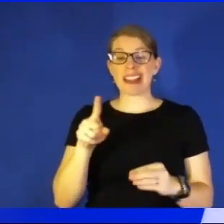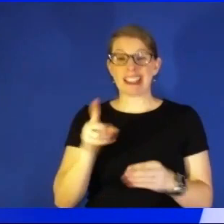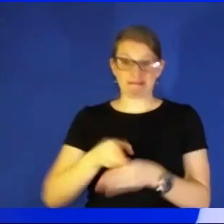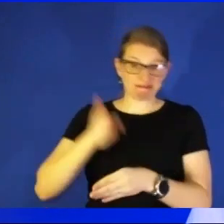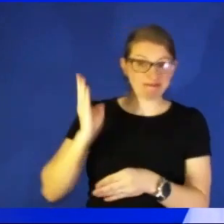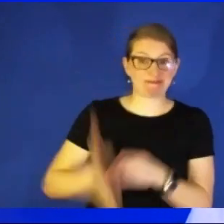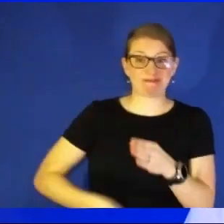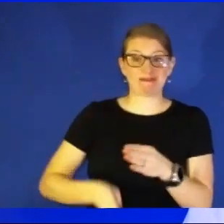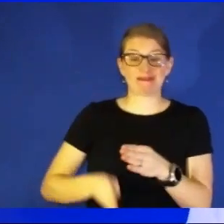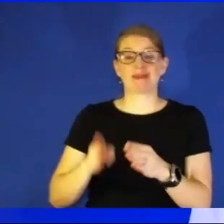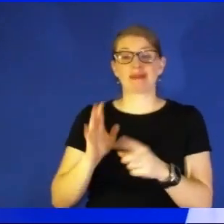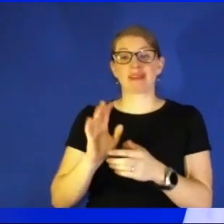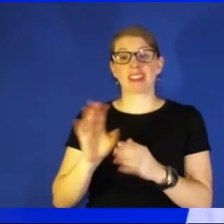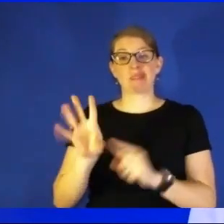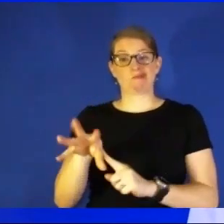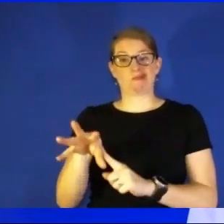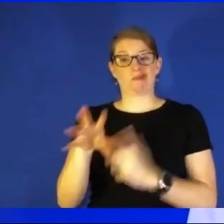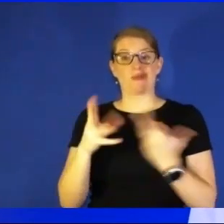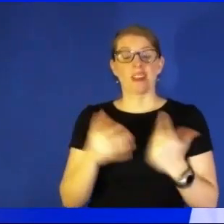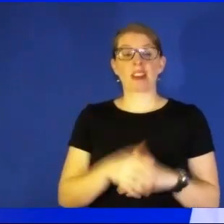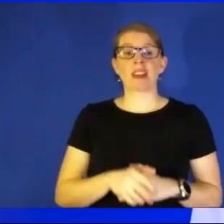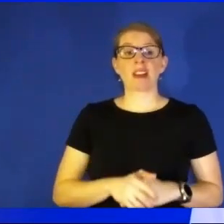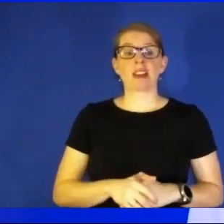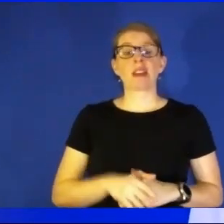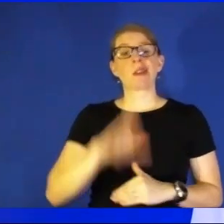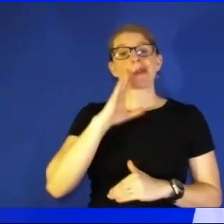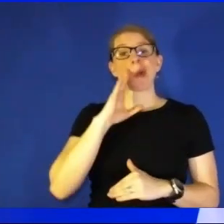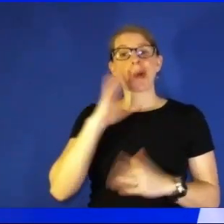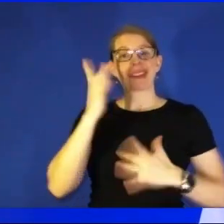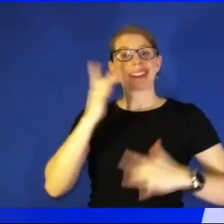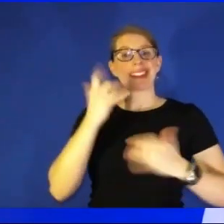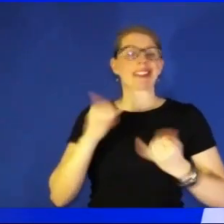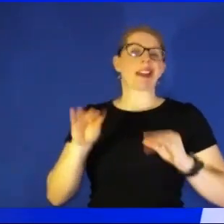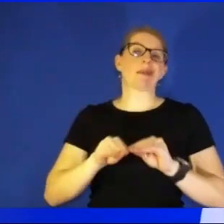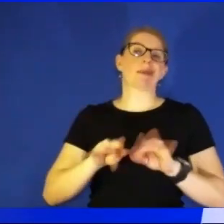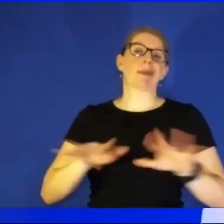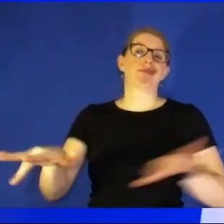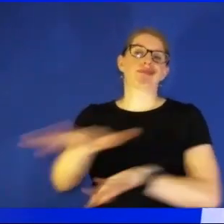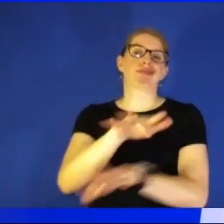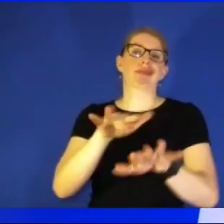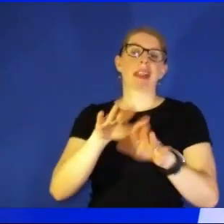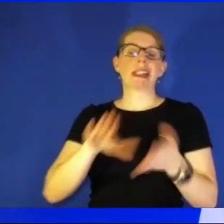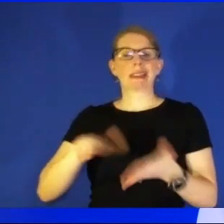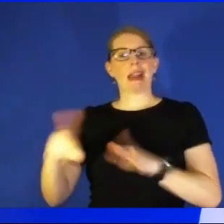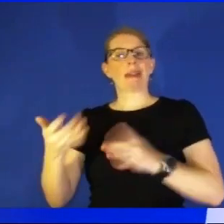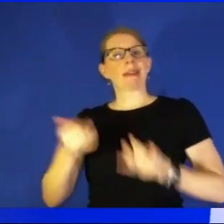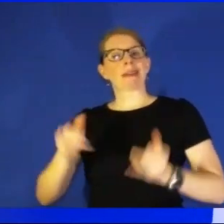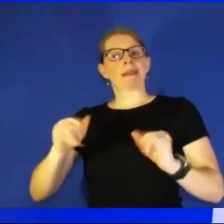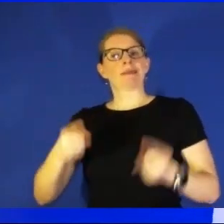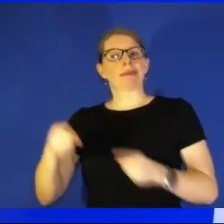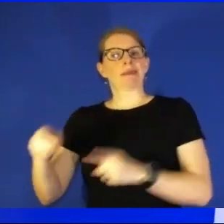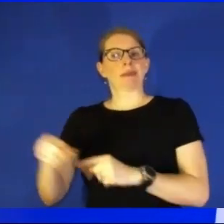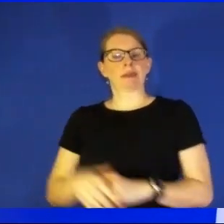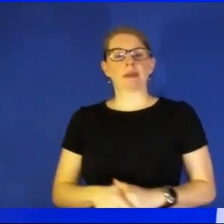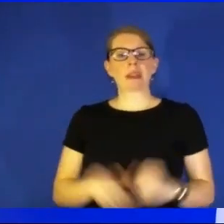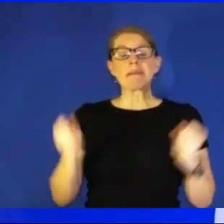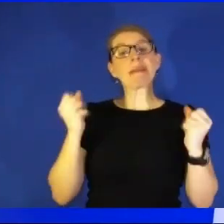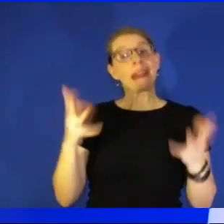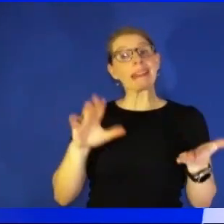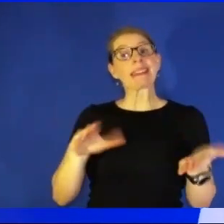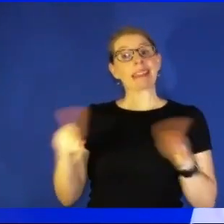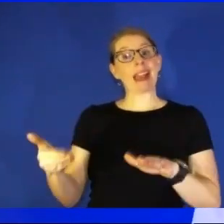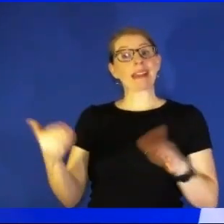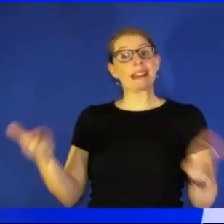it up saying, we know disease is still out there. We know that deaths are still happening. We've had a lot of deaths here over the